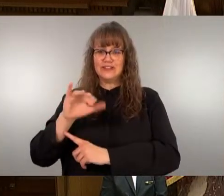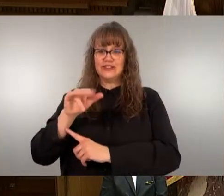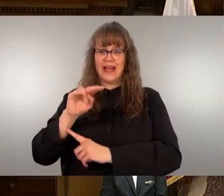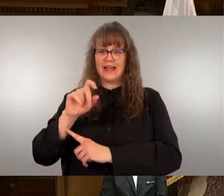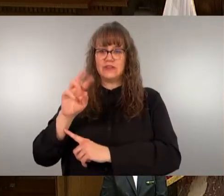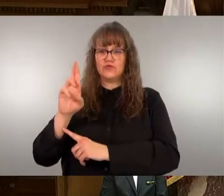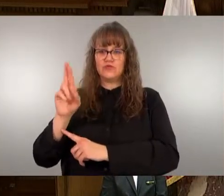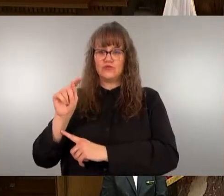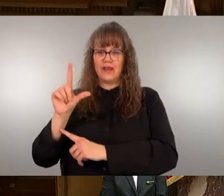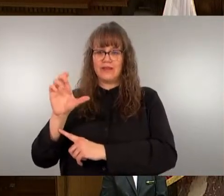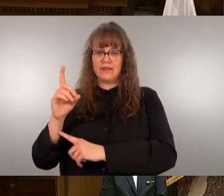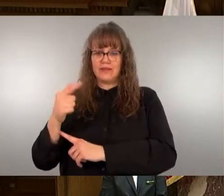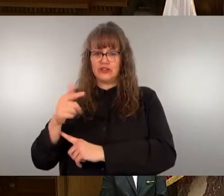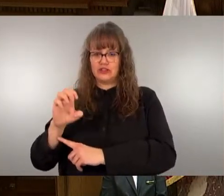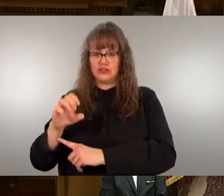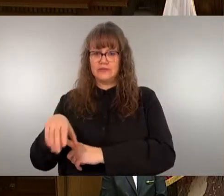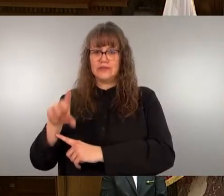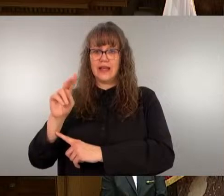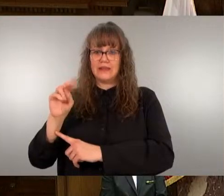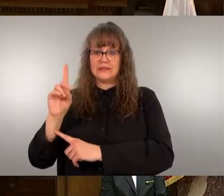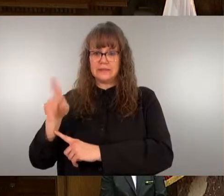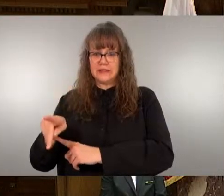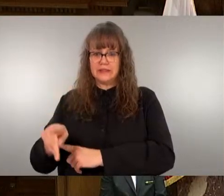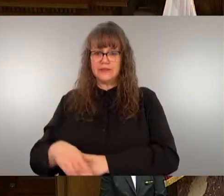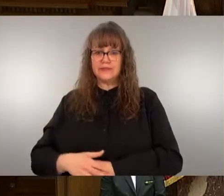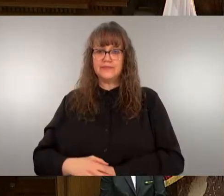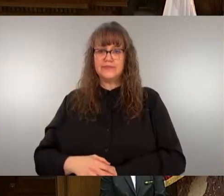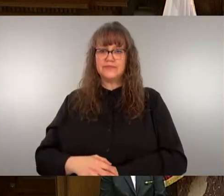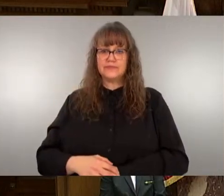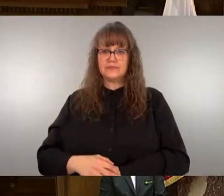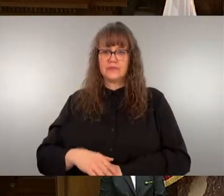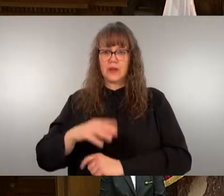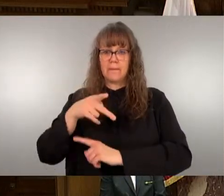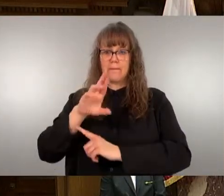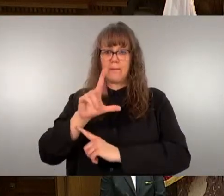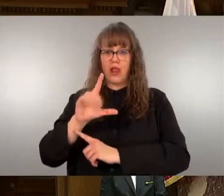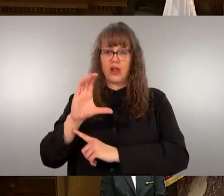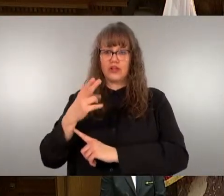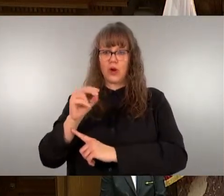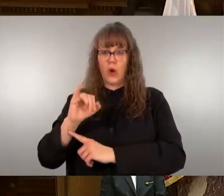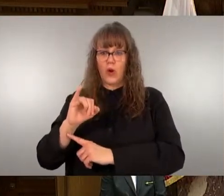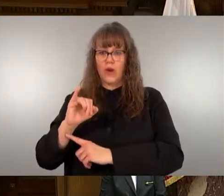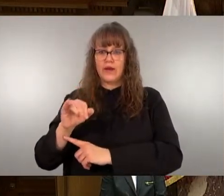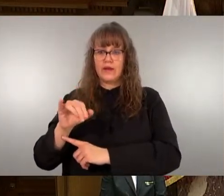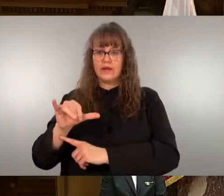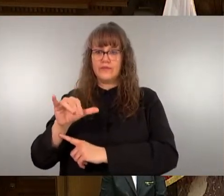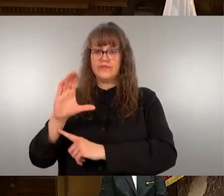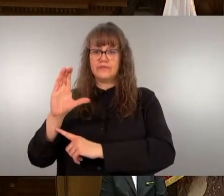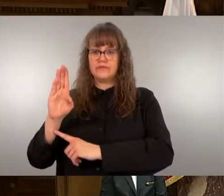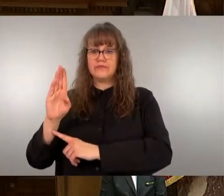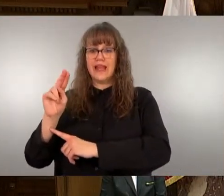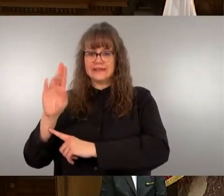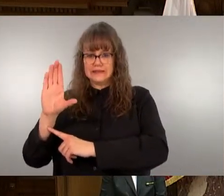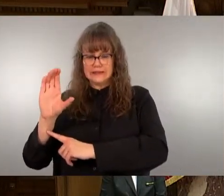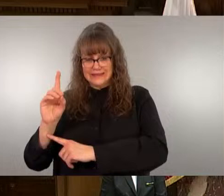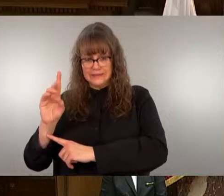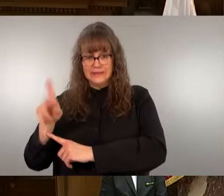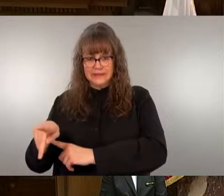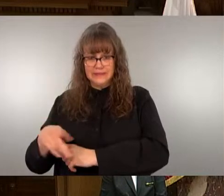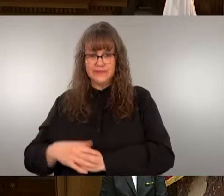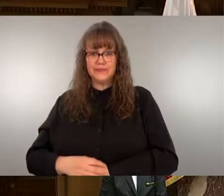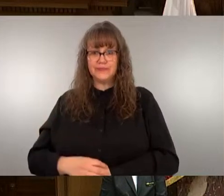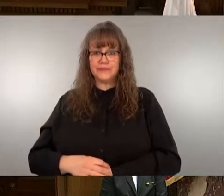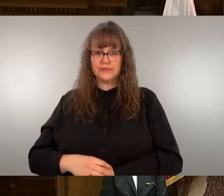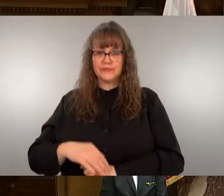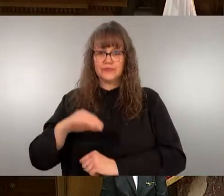South Metrotown, Paul Choi, BC NDP. Caribou Chilcotin, Lauren Dirksen, Conservative Party